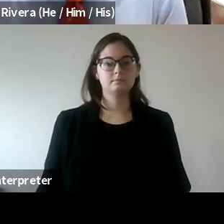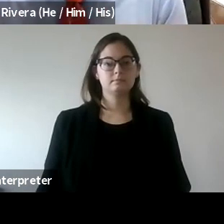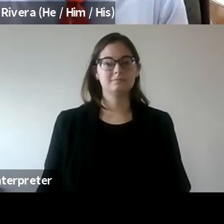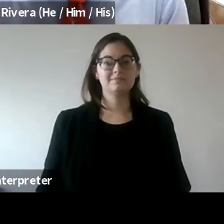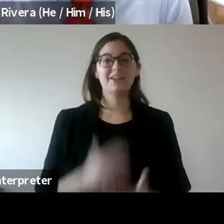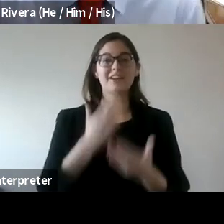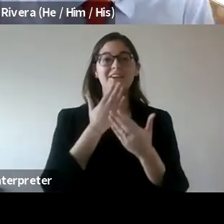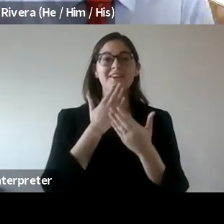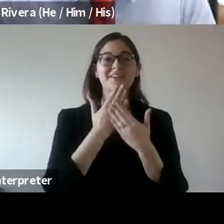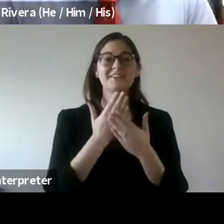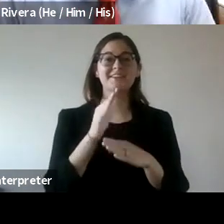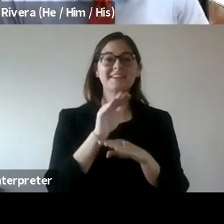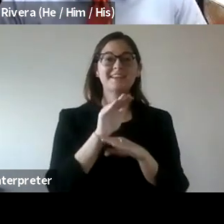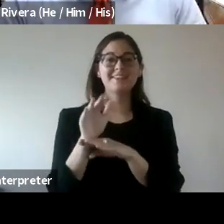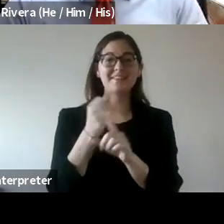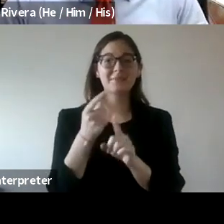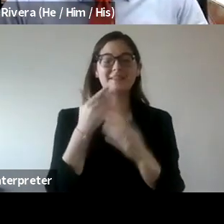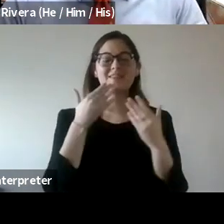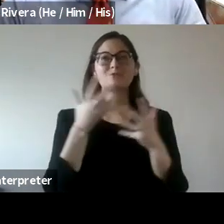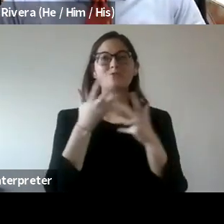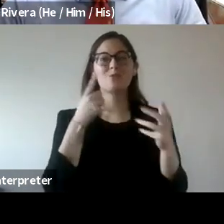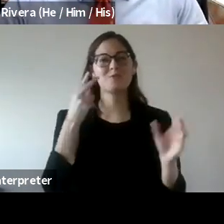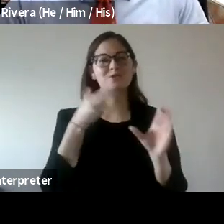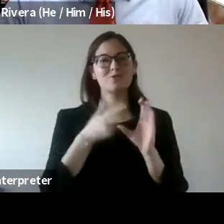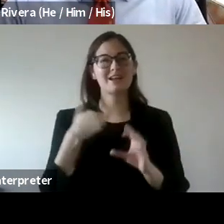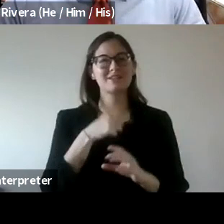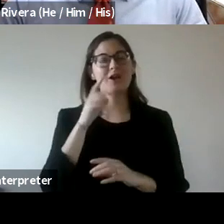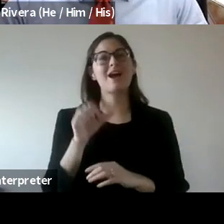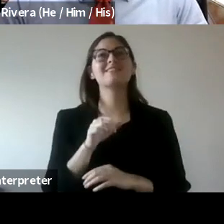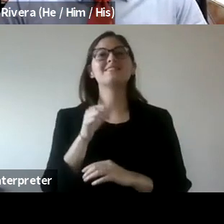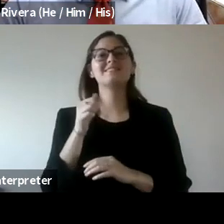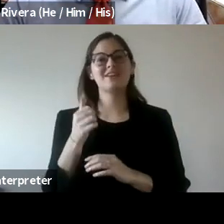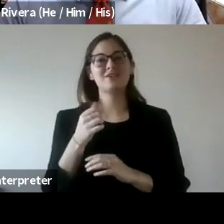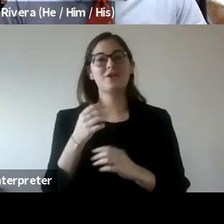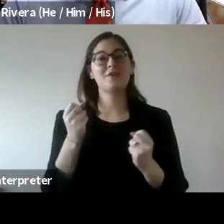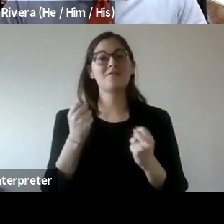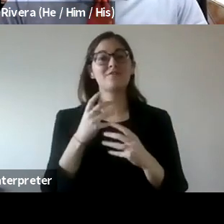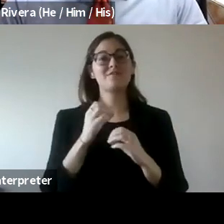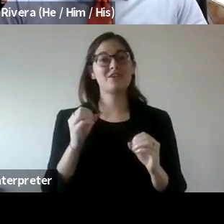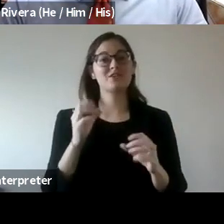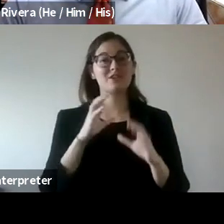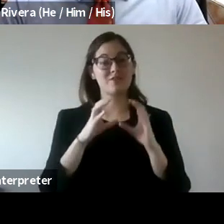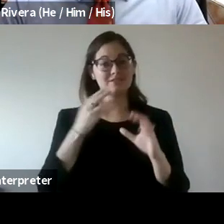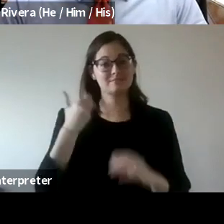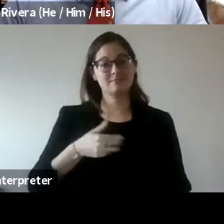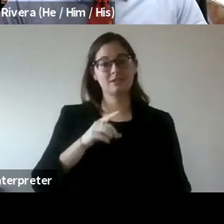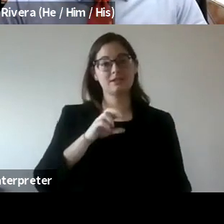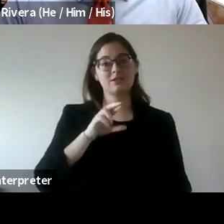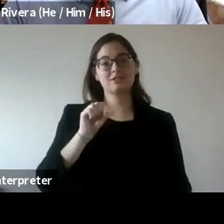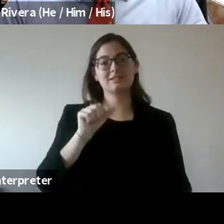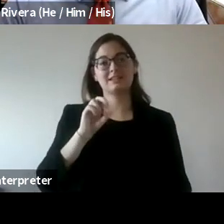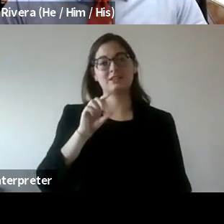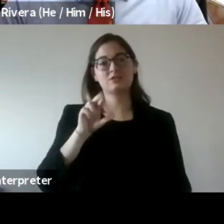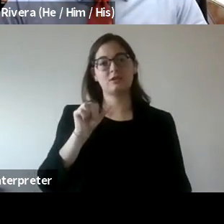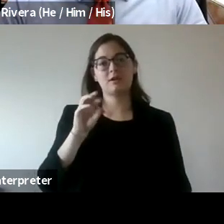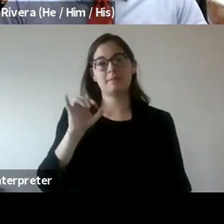Good evening, everyone. Thank you so much for joining us for another Fearless Conversation. I'm Dr. Sandra Miles, and I will be serving